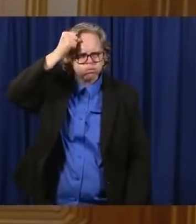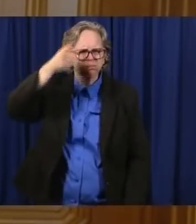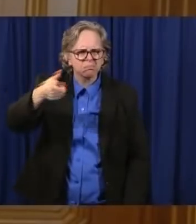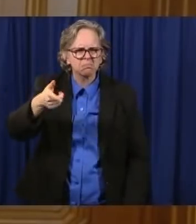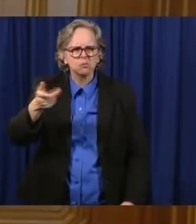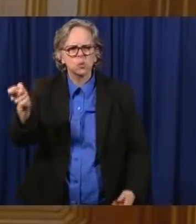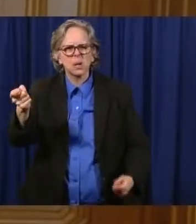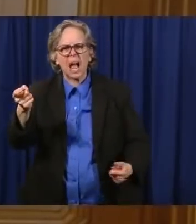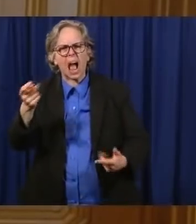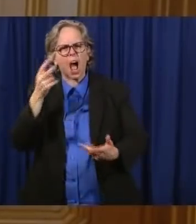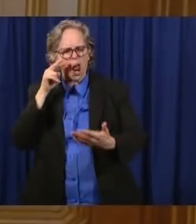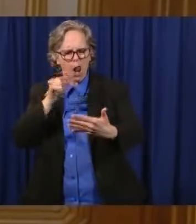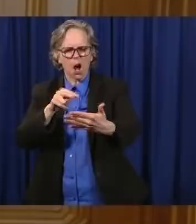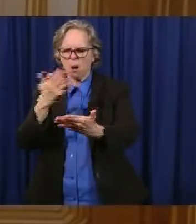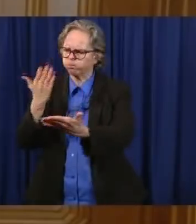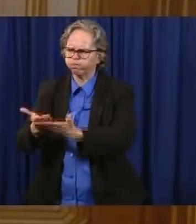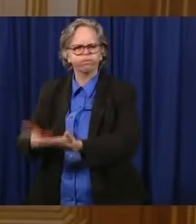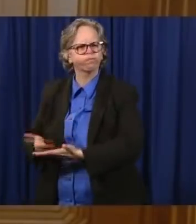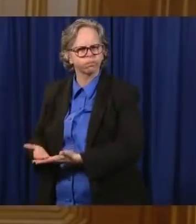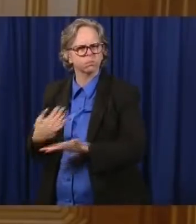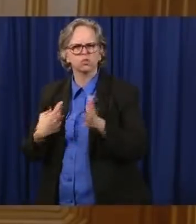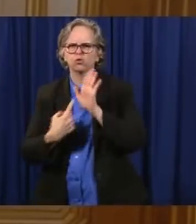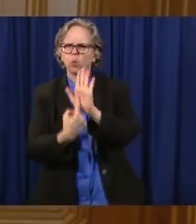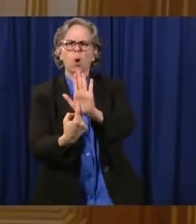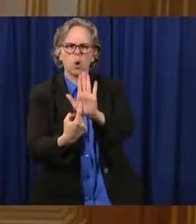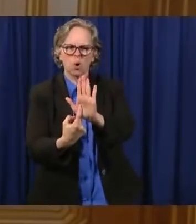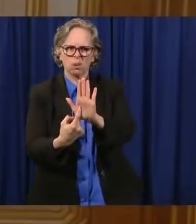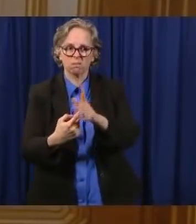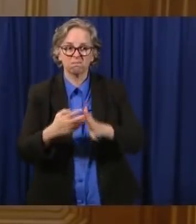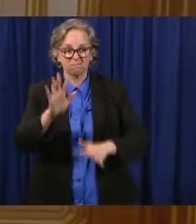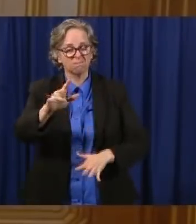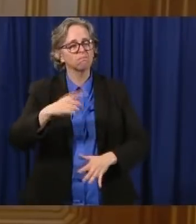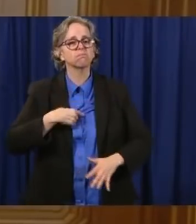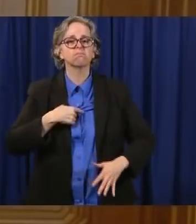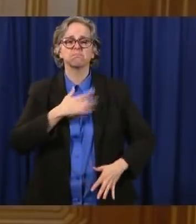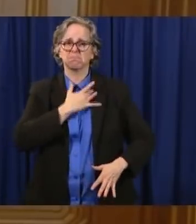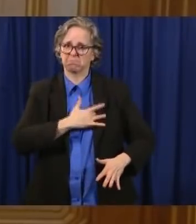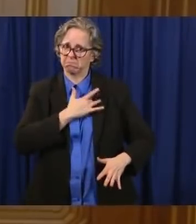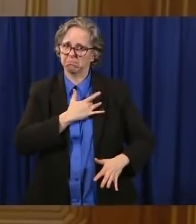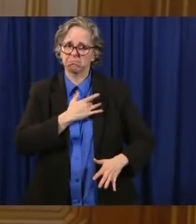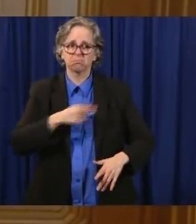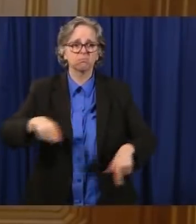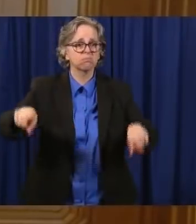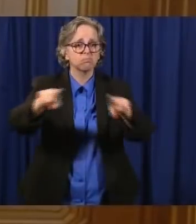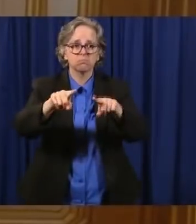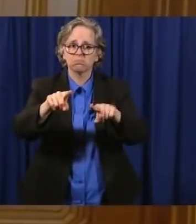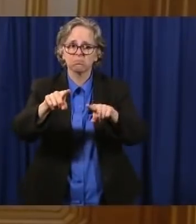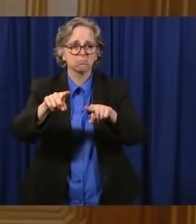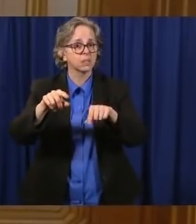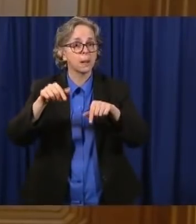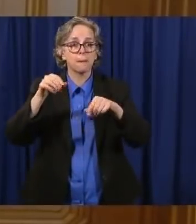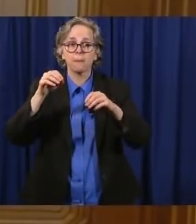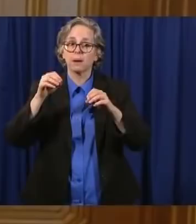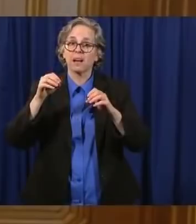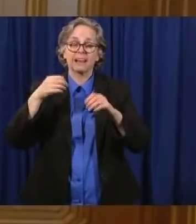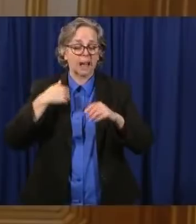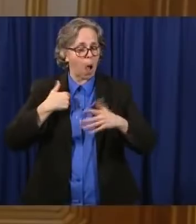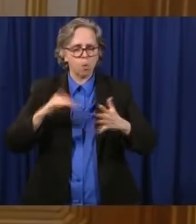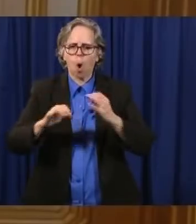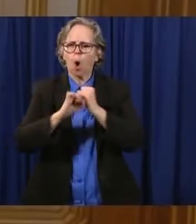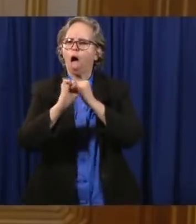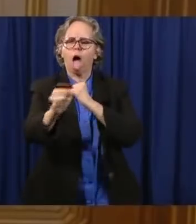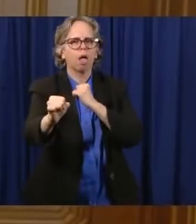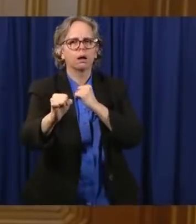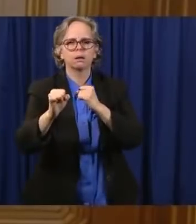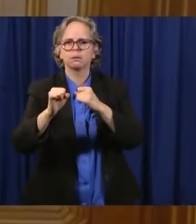And my assurance to them today, we're not going to keep this on one day longer than we have to. Once we can start